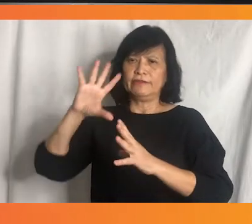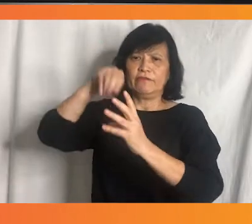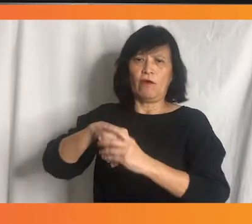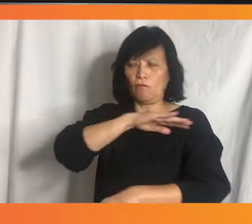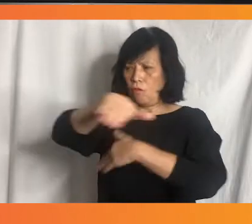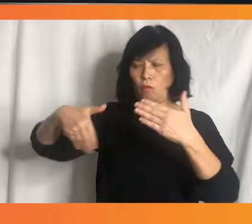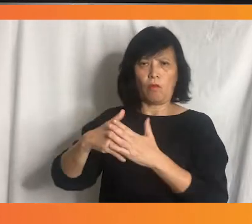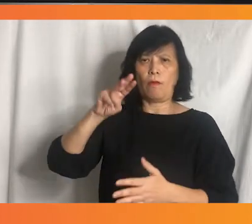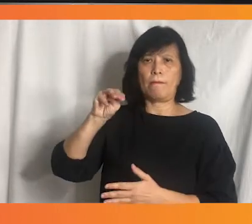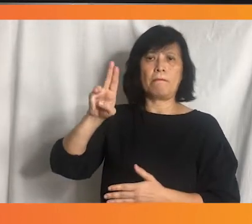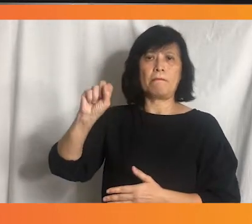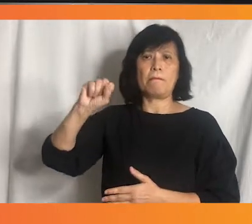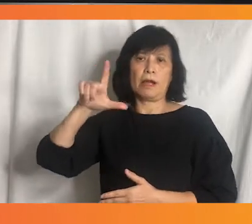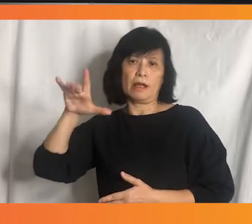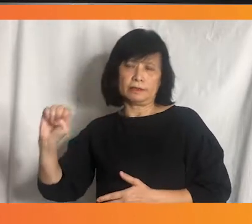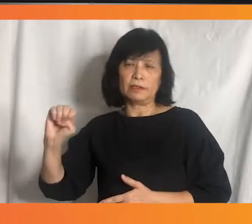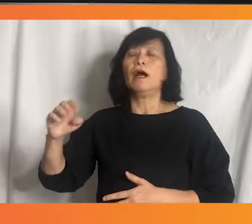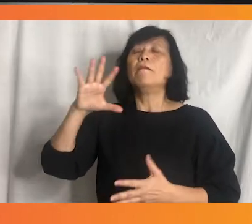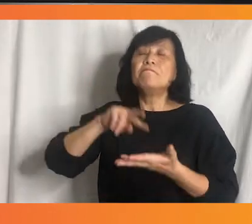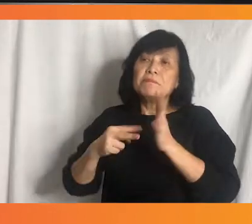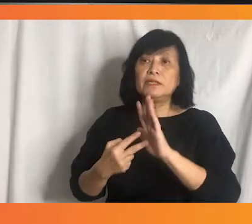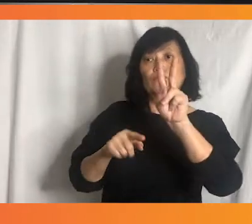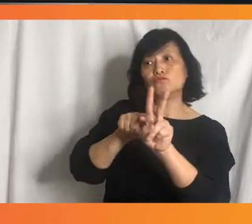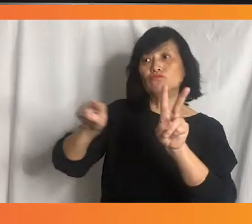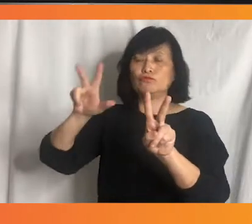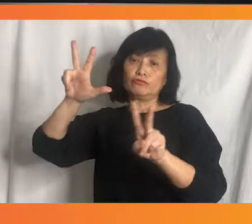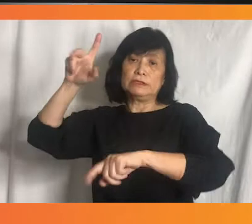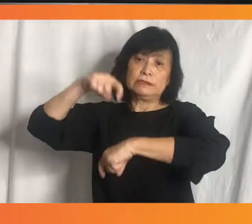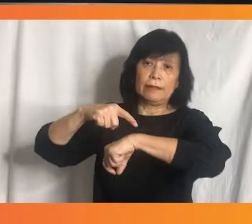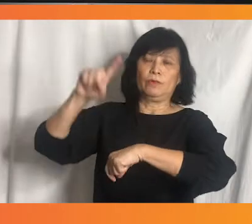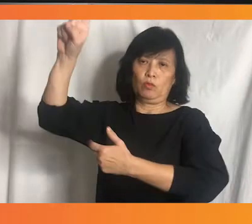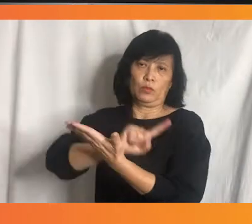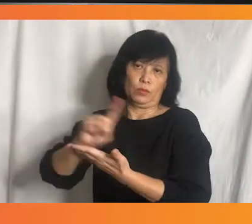is recommended on 2 or more days a week.